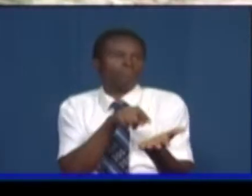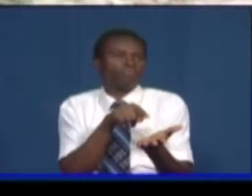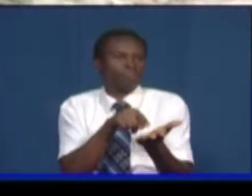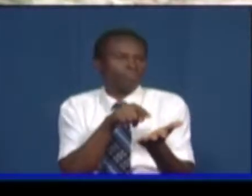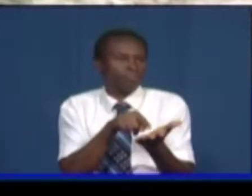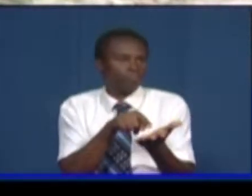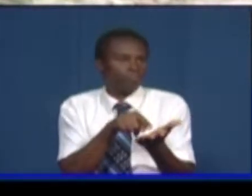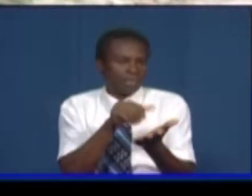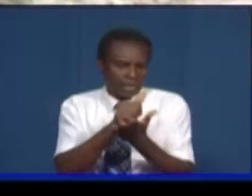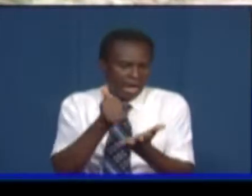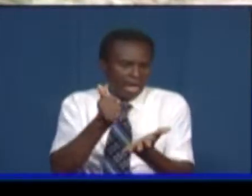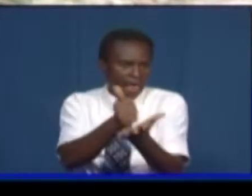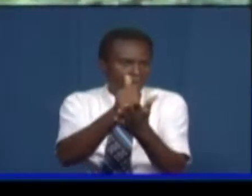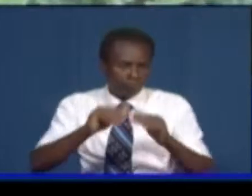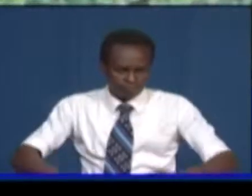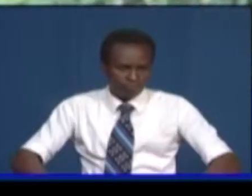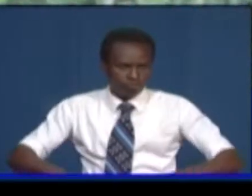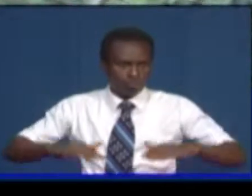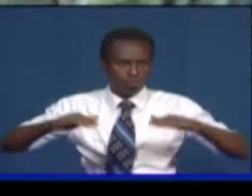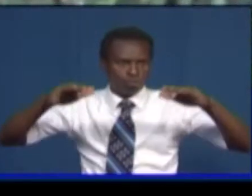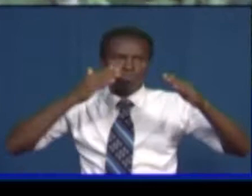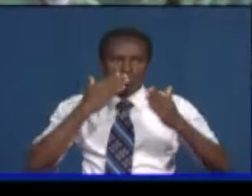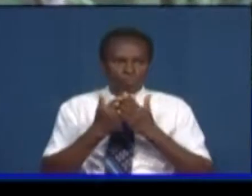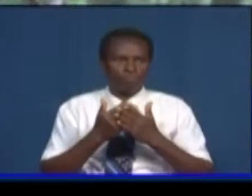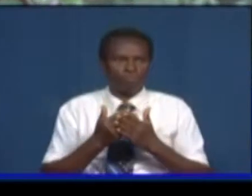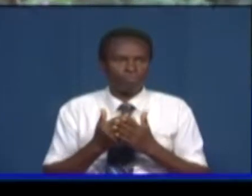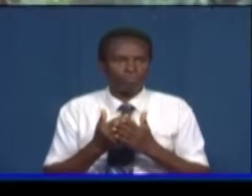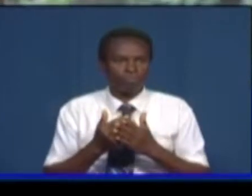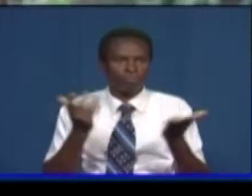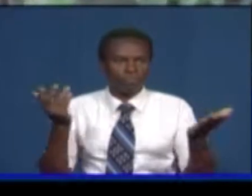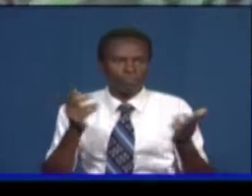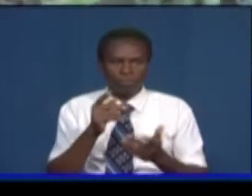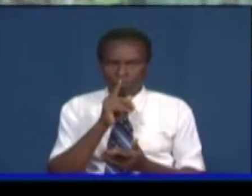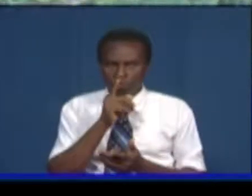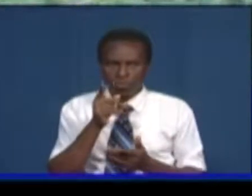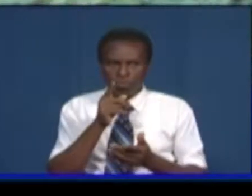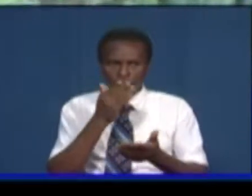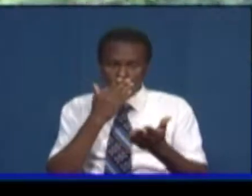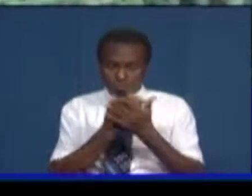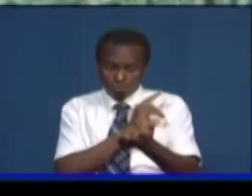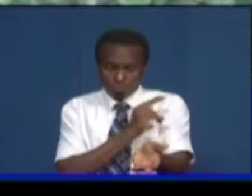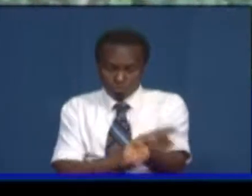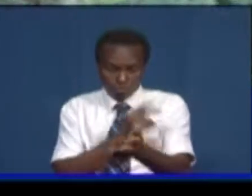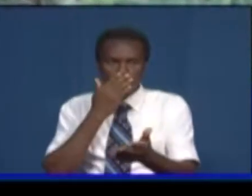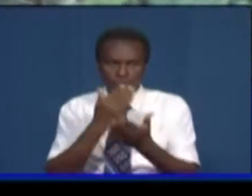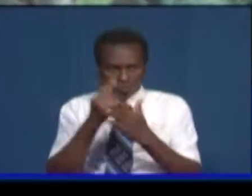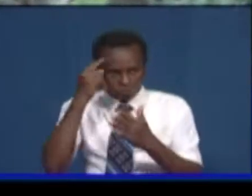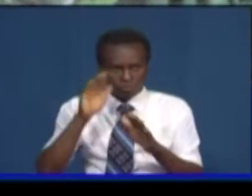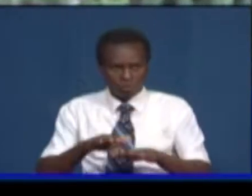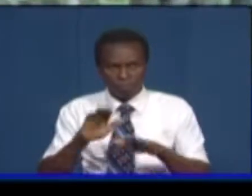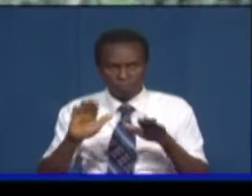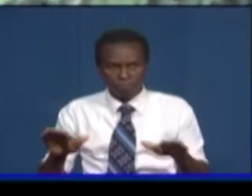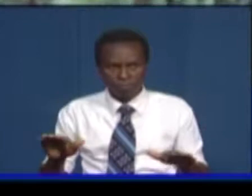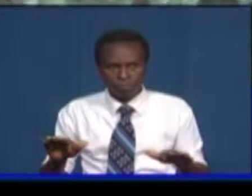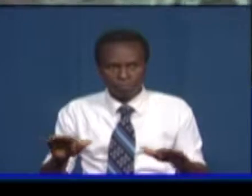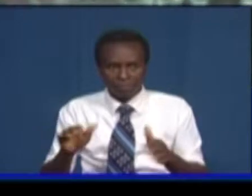that will help you grow well. Yeah, I think good nutrition is very good for the body as you are growing up as an adolescent.